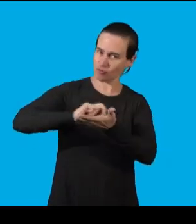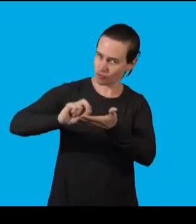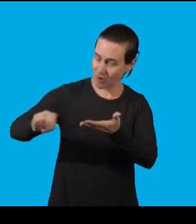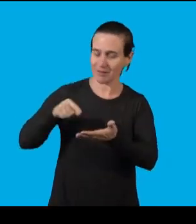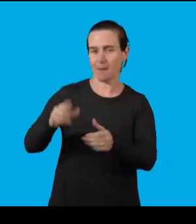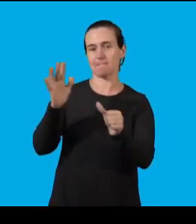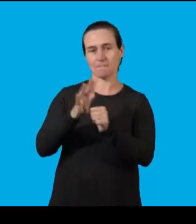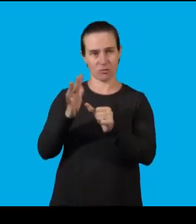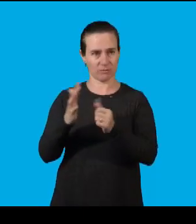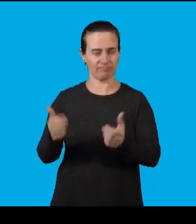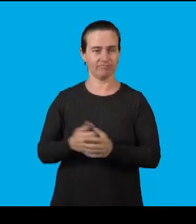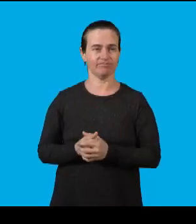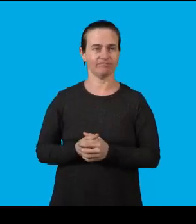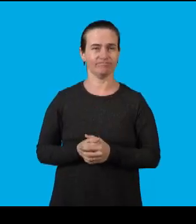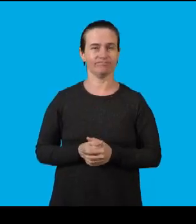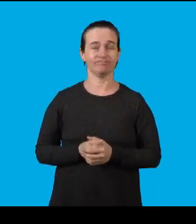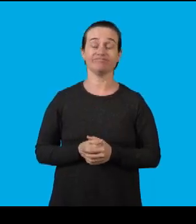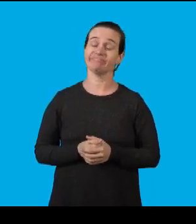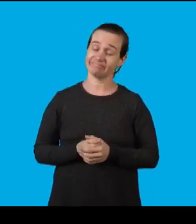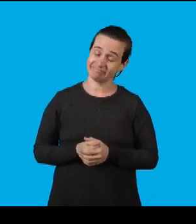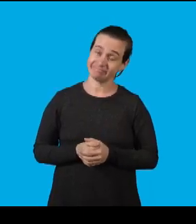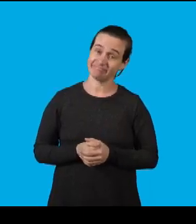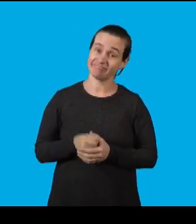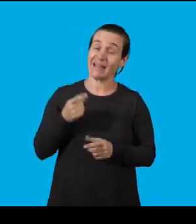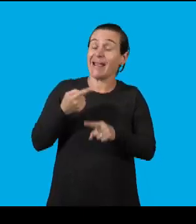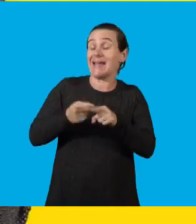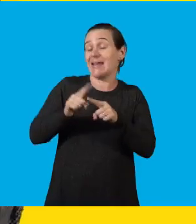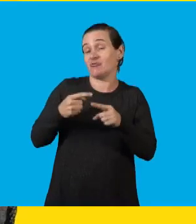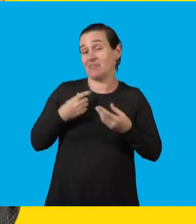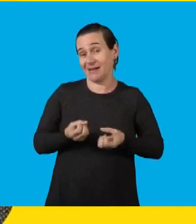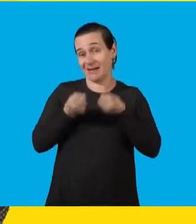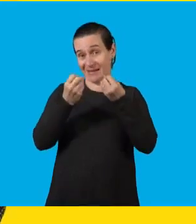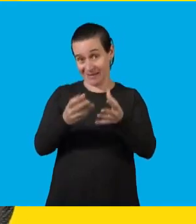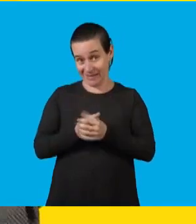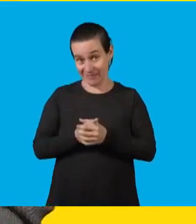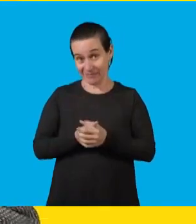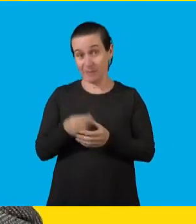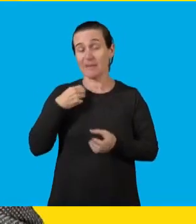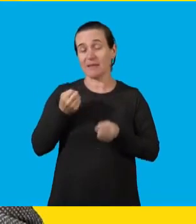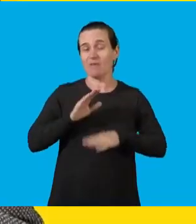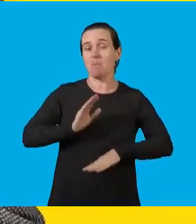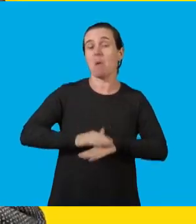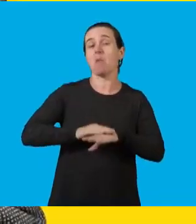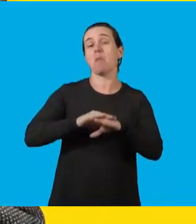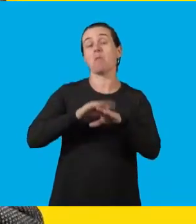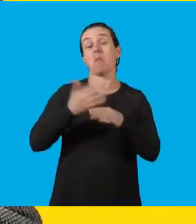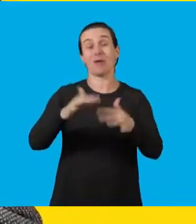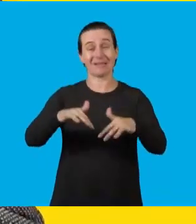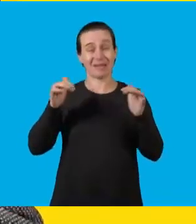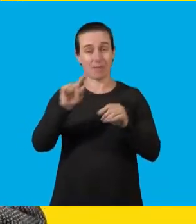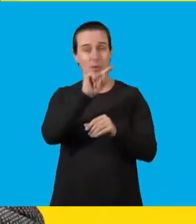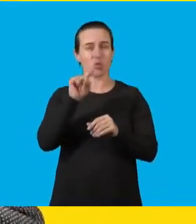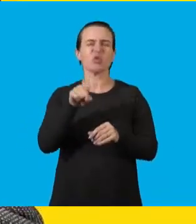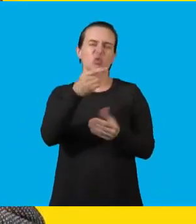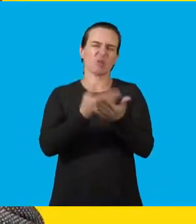very important. And just as a bonus, okay, I've given you further exam questions that you can use